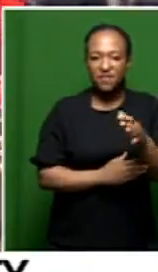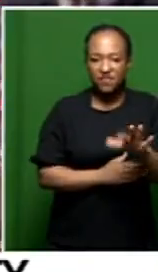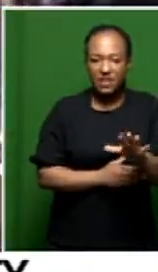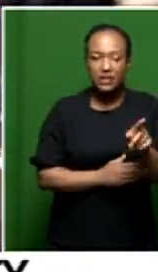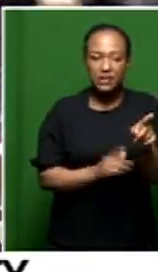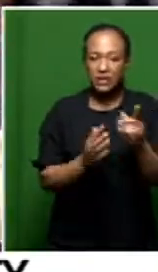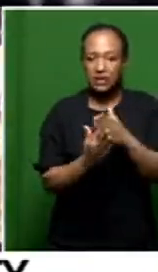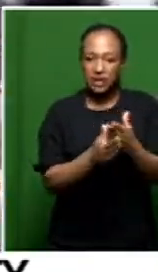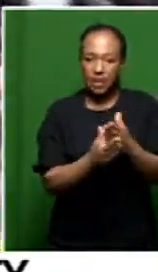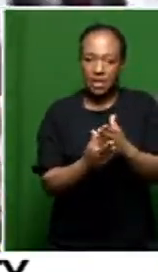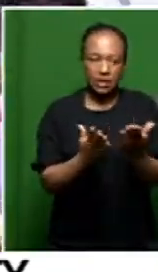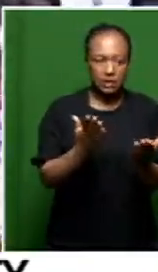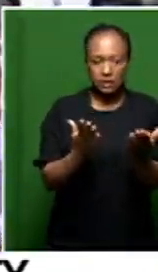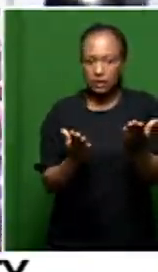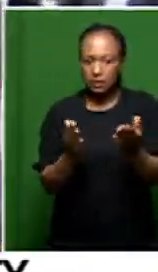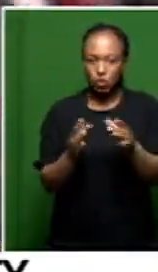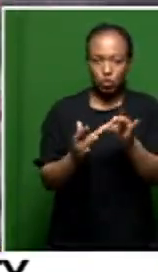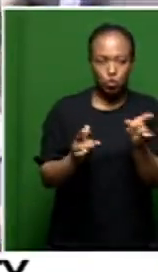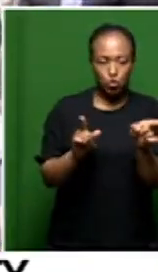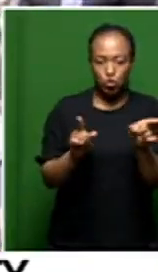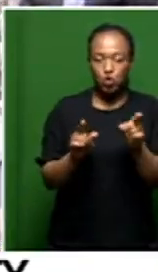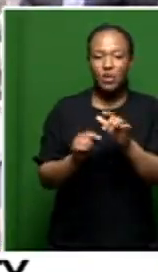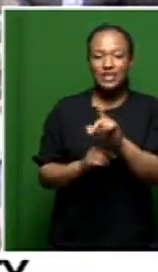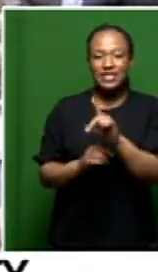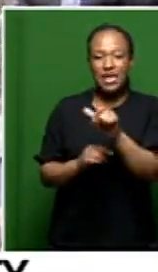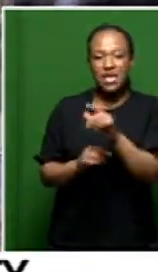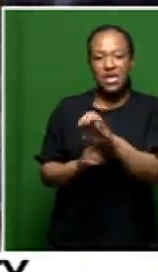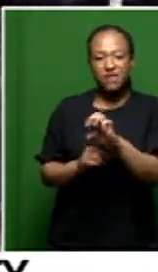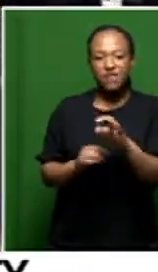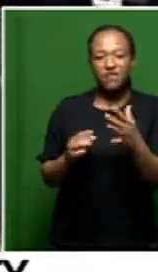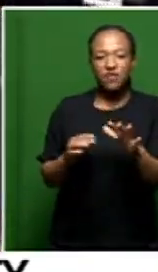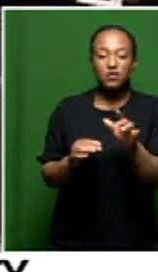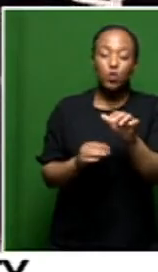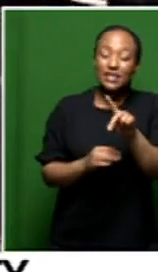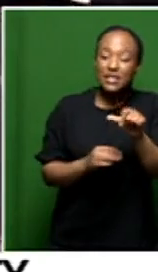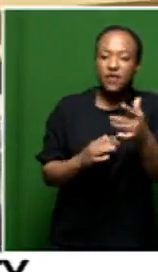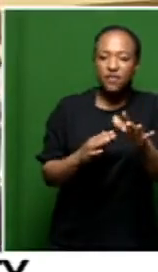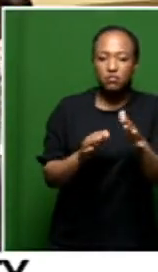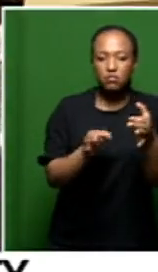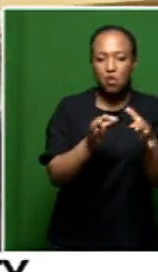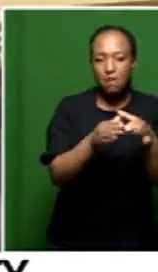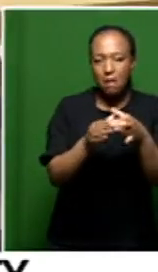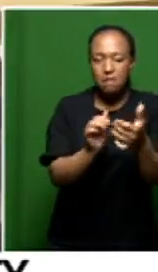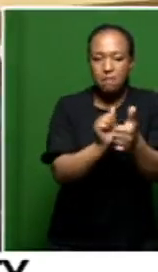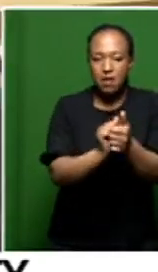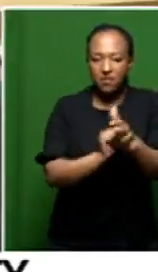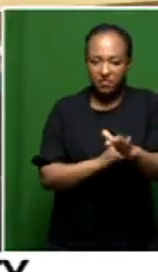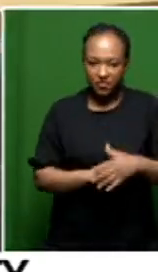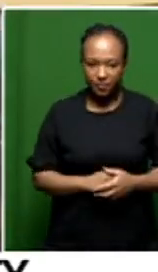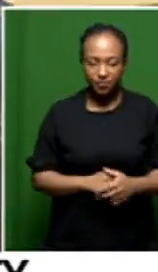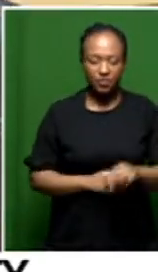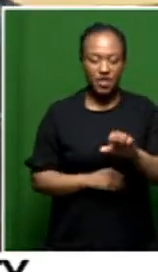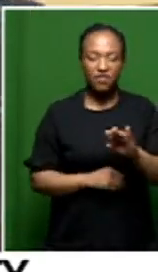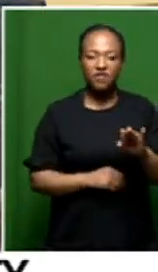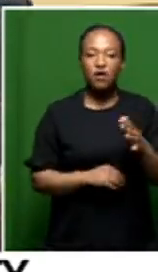as a kingmaker. In order to govern, the DA formed coalitions with smaller parties. But its marriage to the EFF